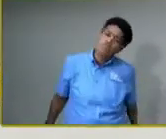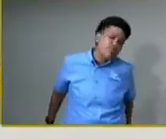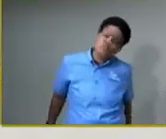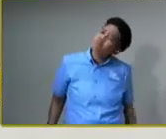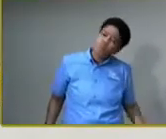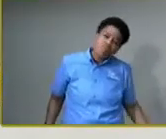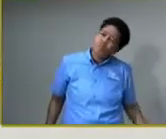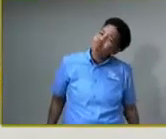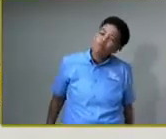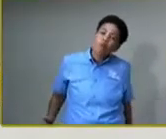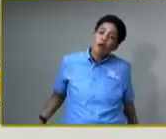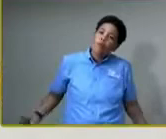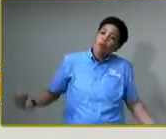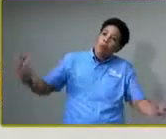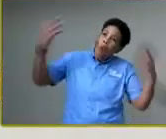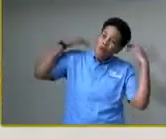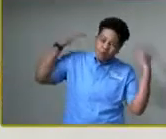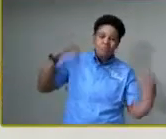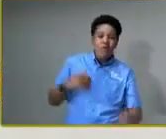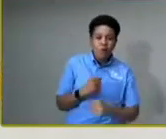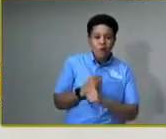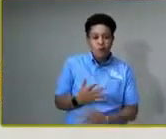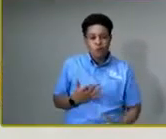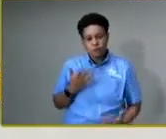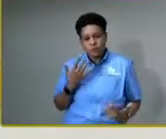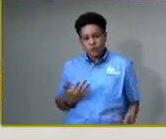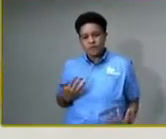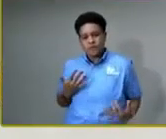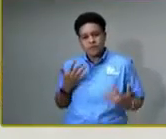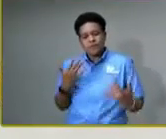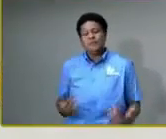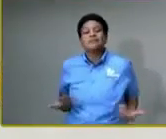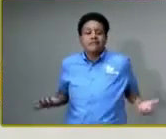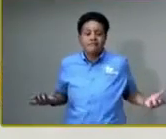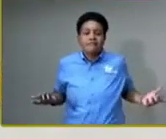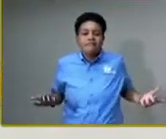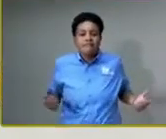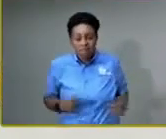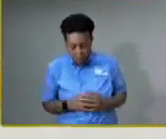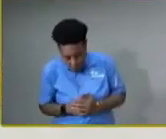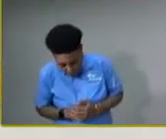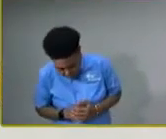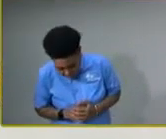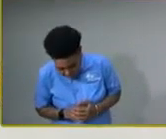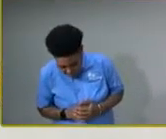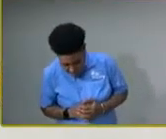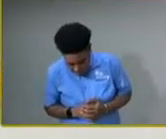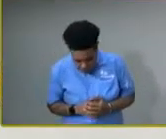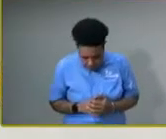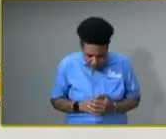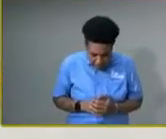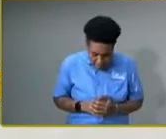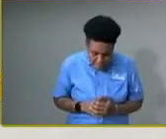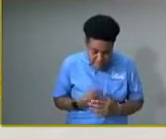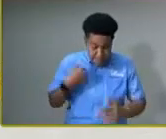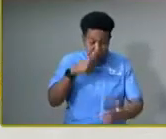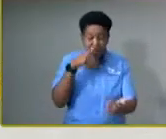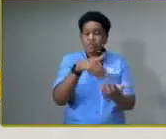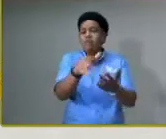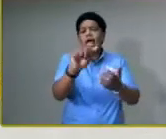in terms of the particular situation. So we're not turning away